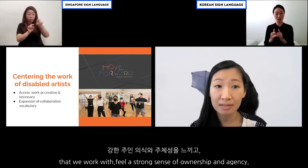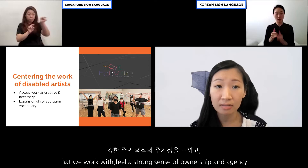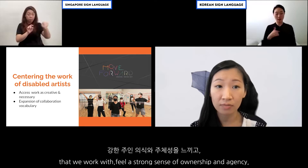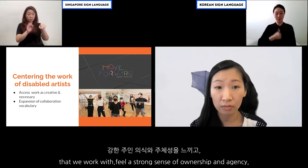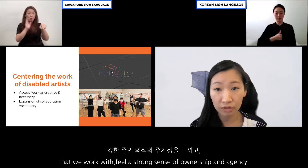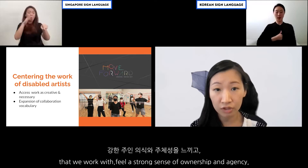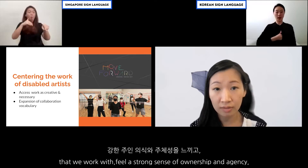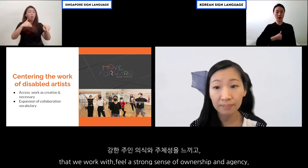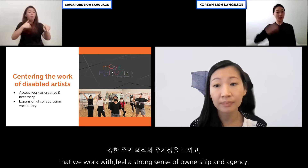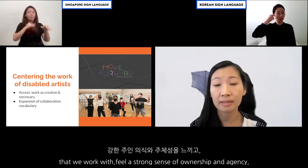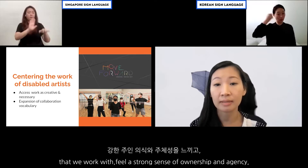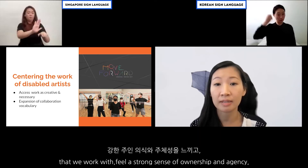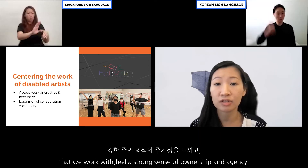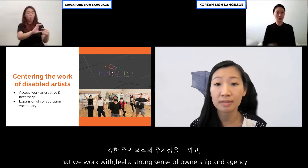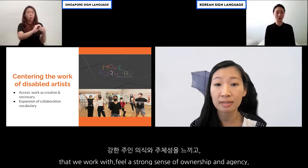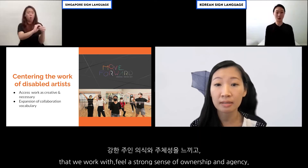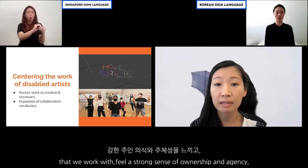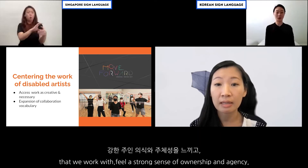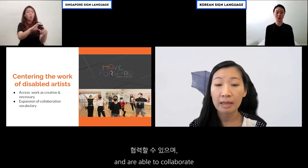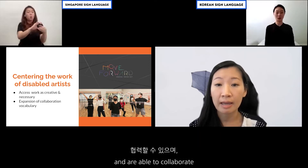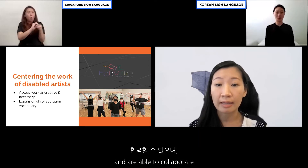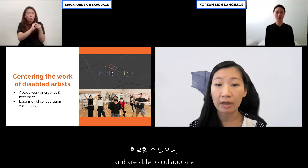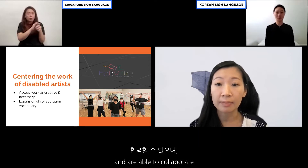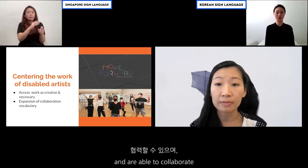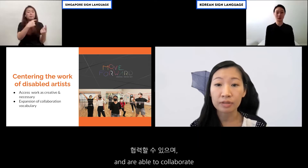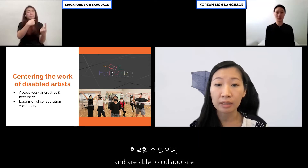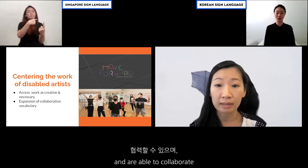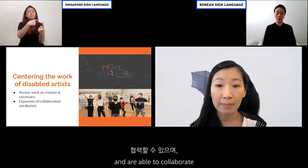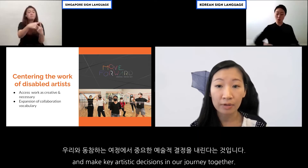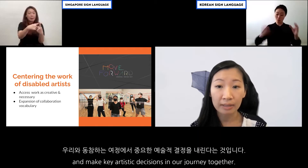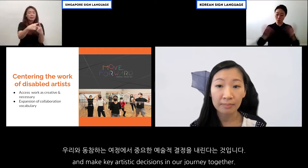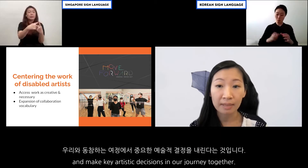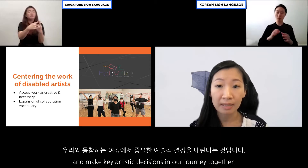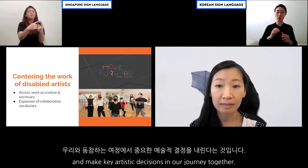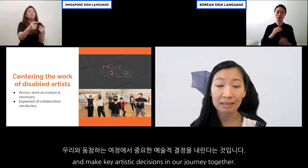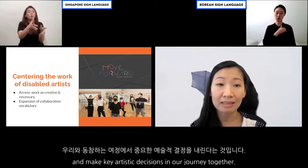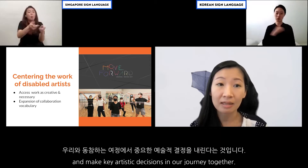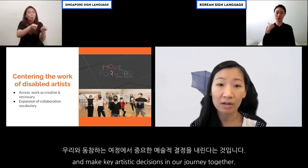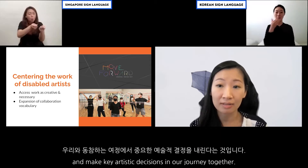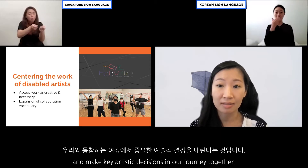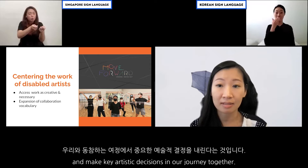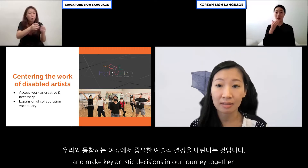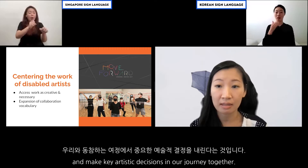strong sense of ownership and agency and are able to collaborate and make